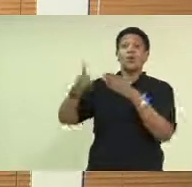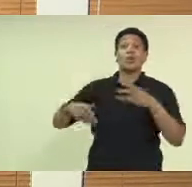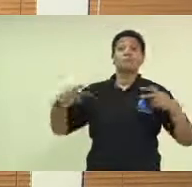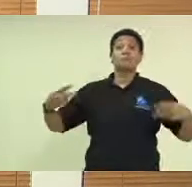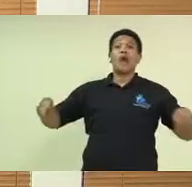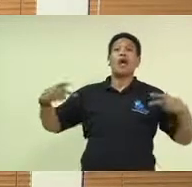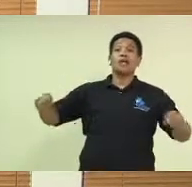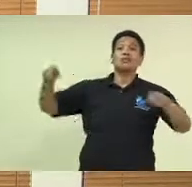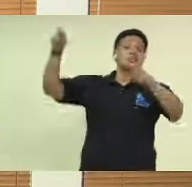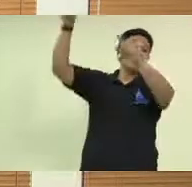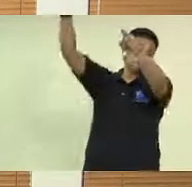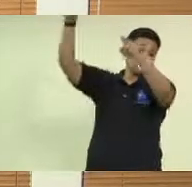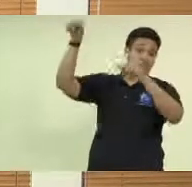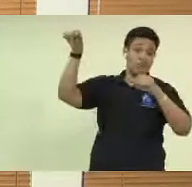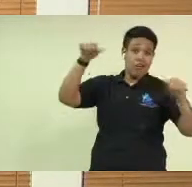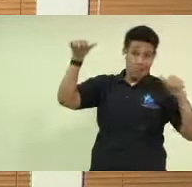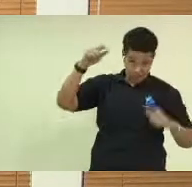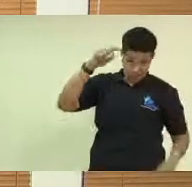Again, I